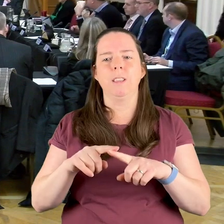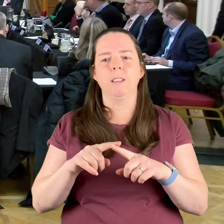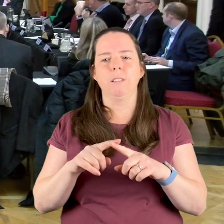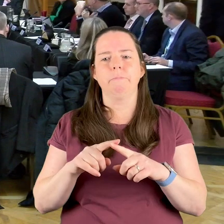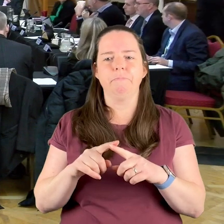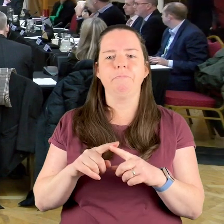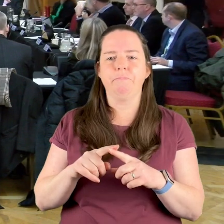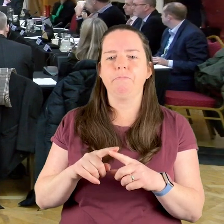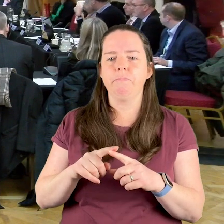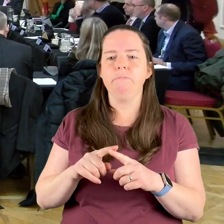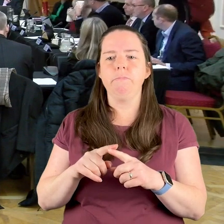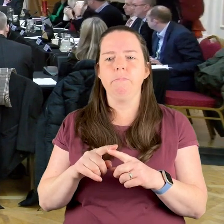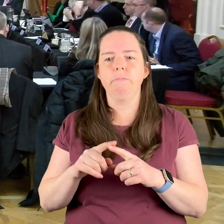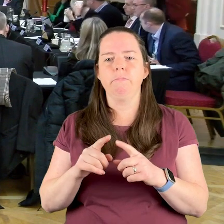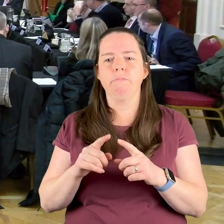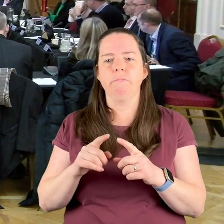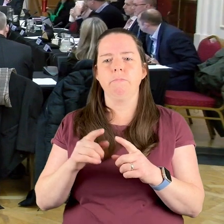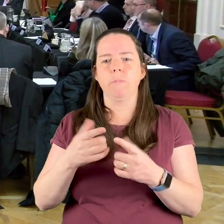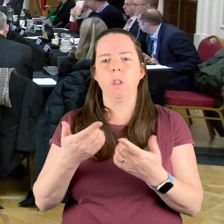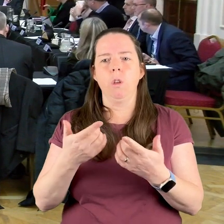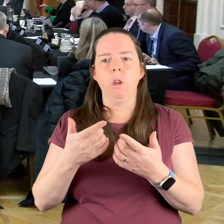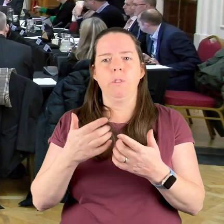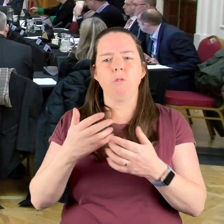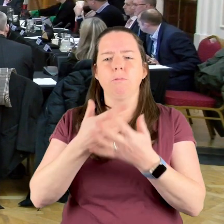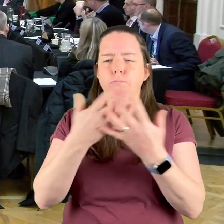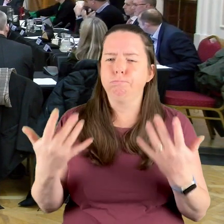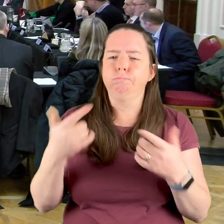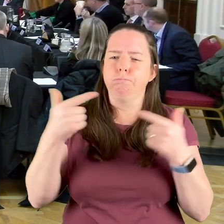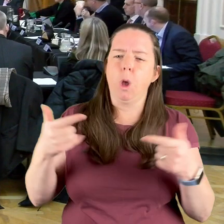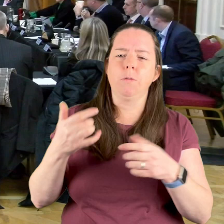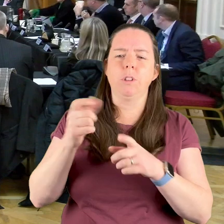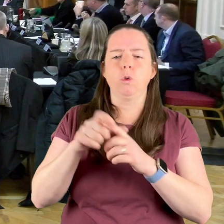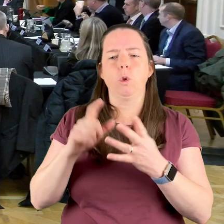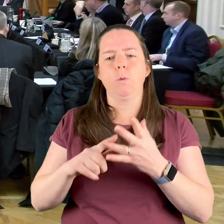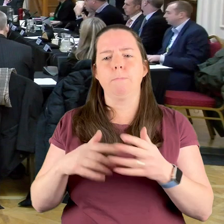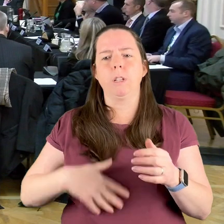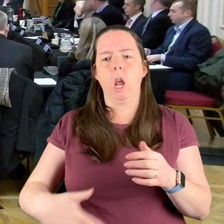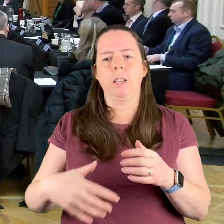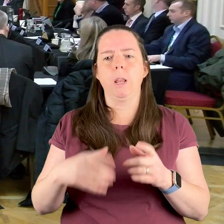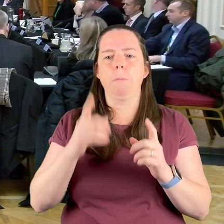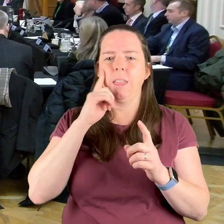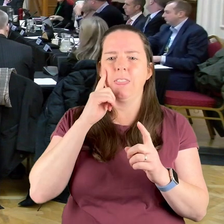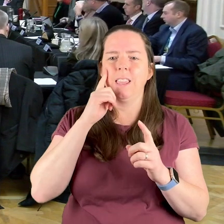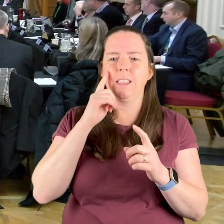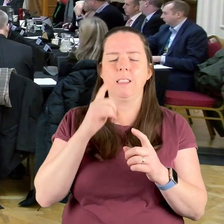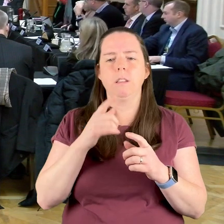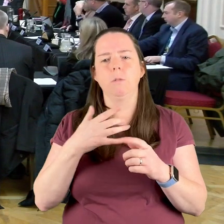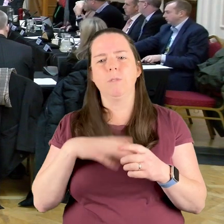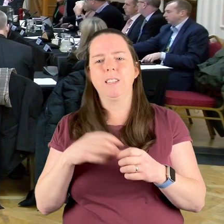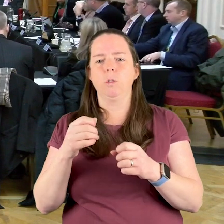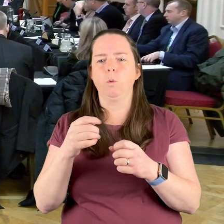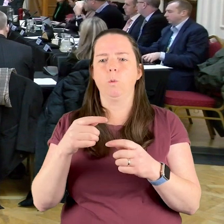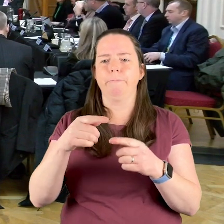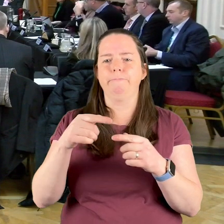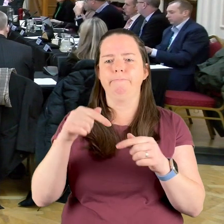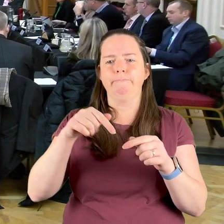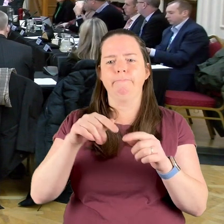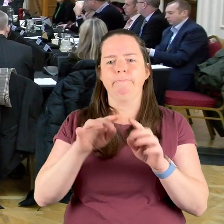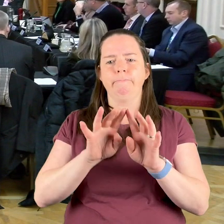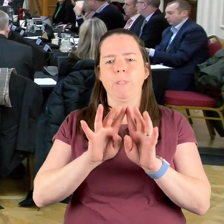much in maternity, but I think what we might do, Ruth, we are going to have assurance